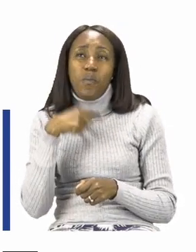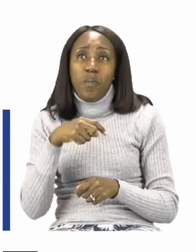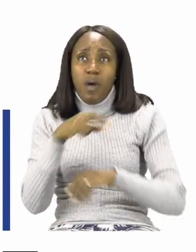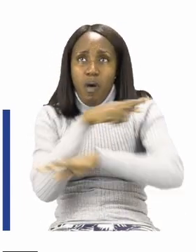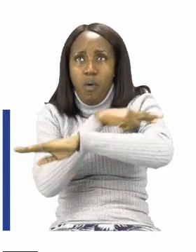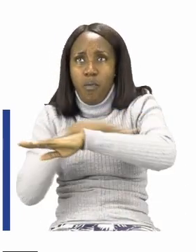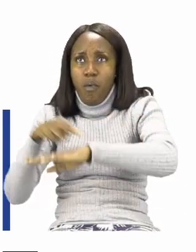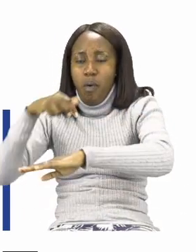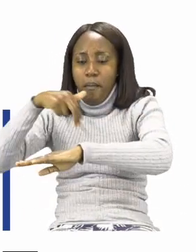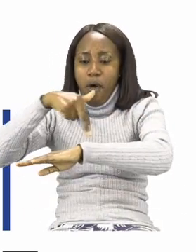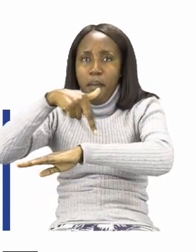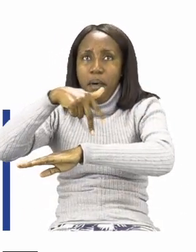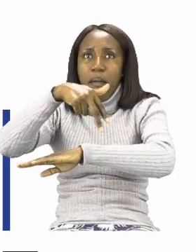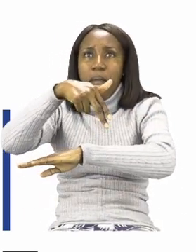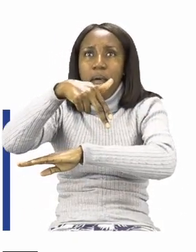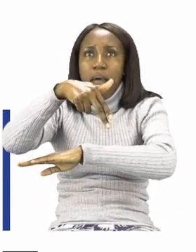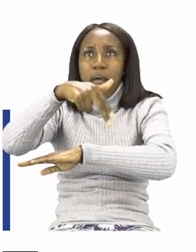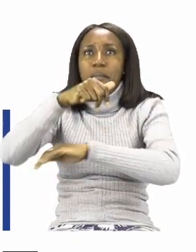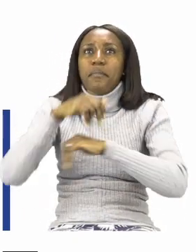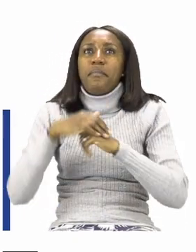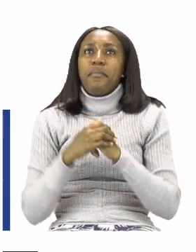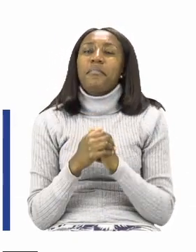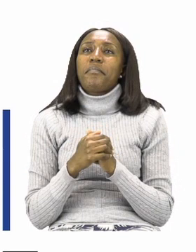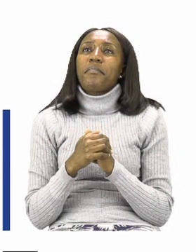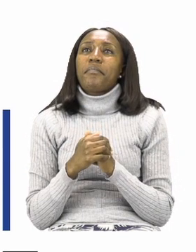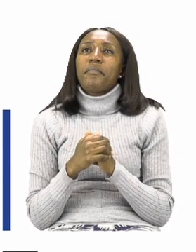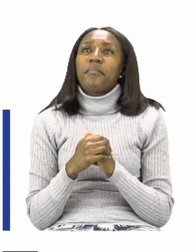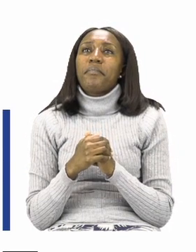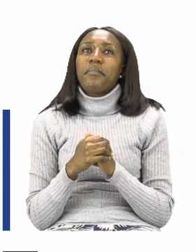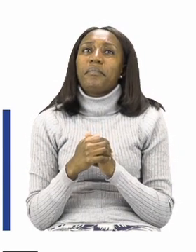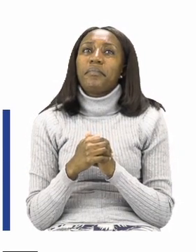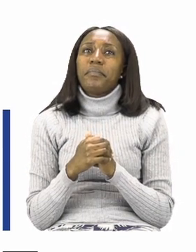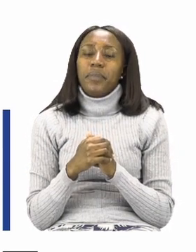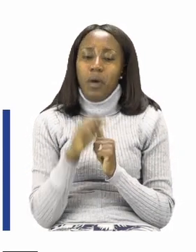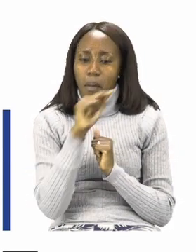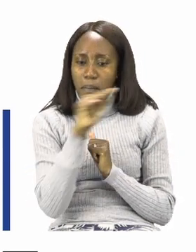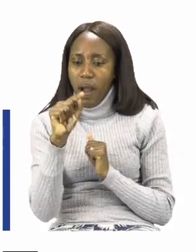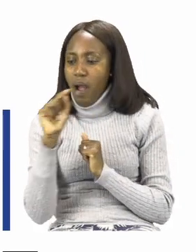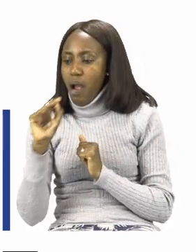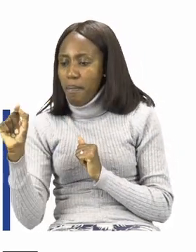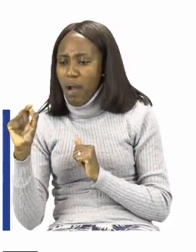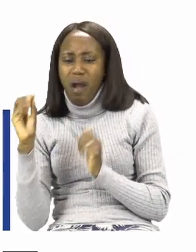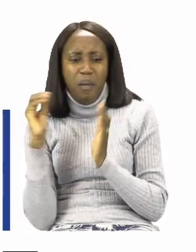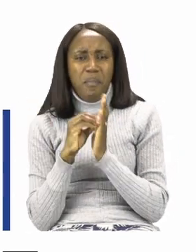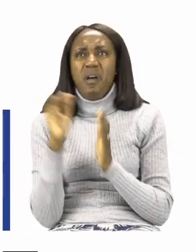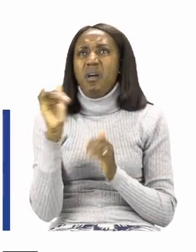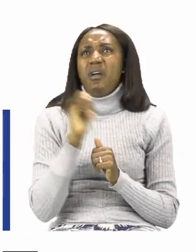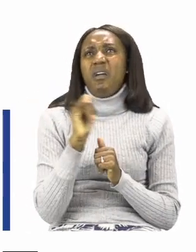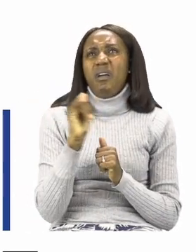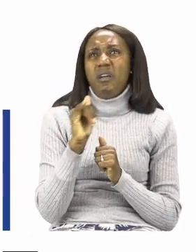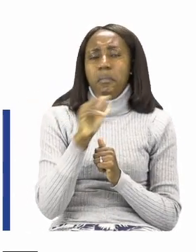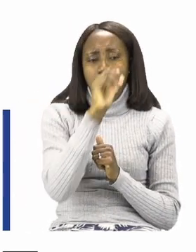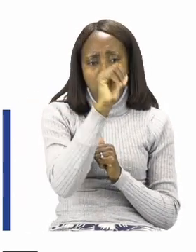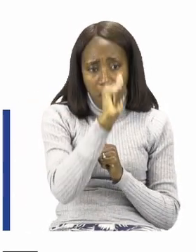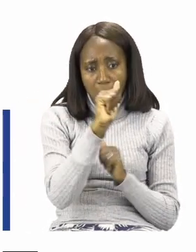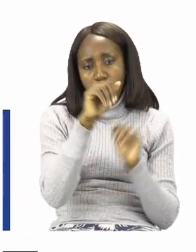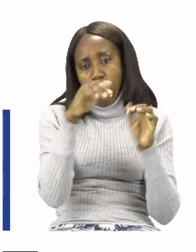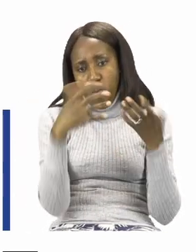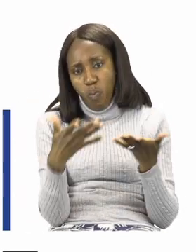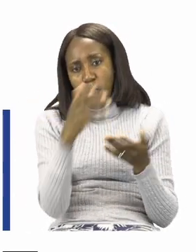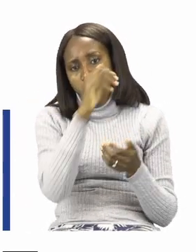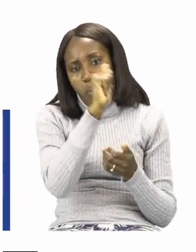blank space road. So let's see which one of the articles a, an, or